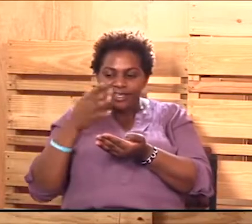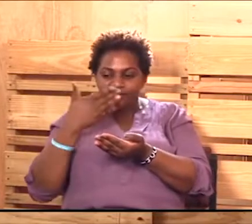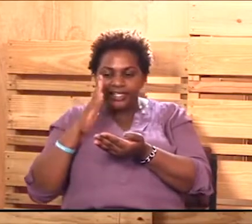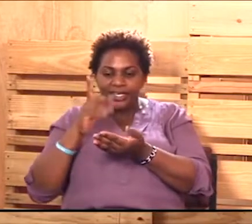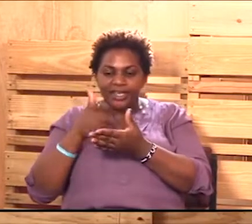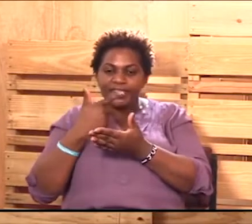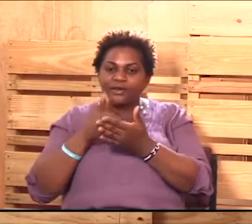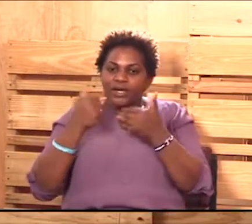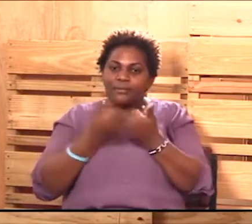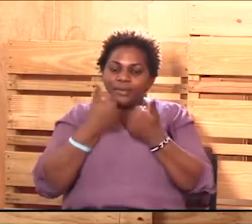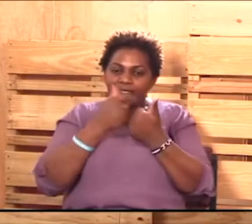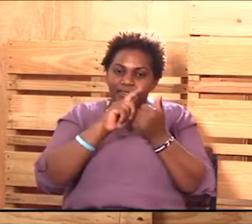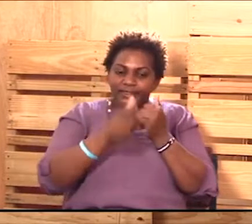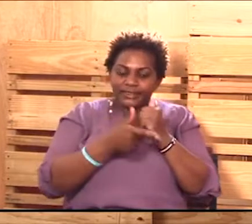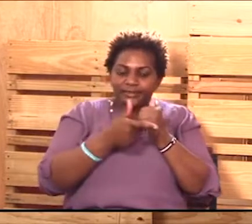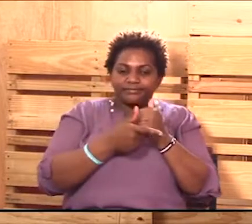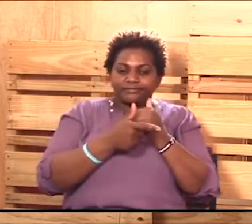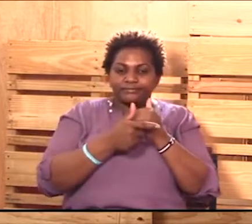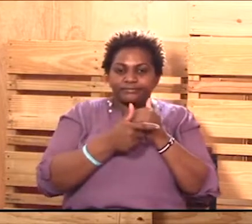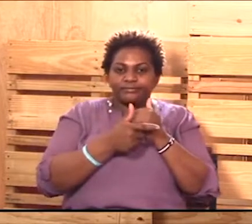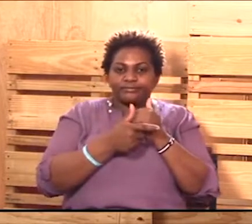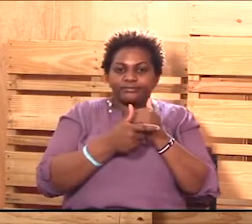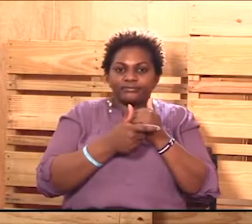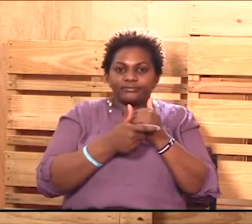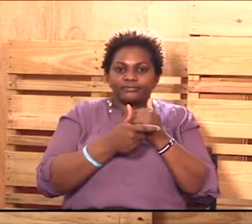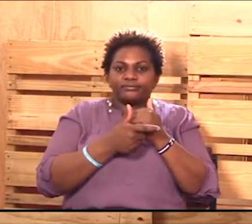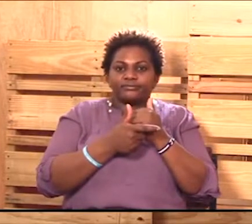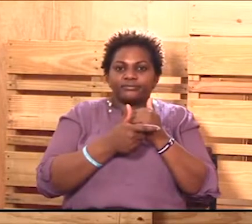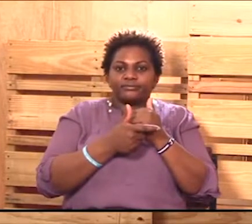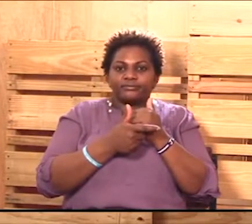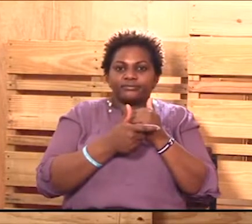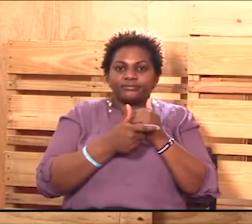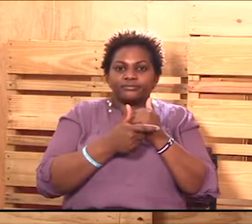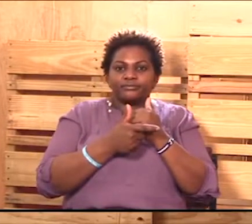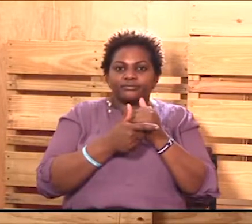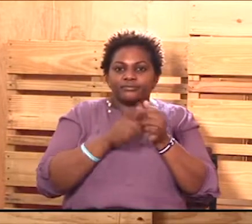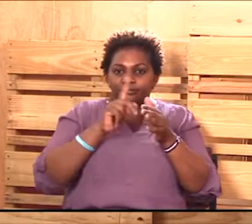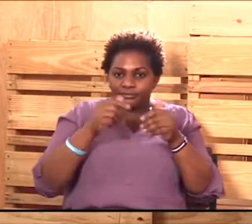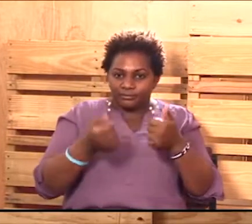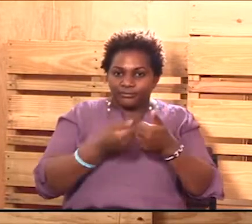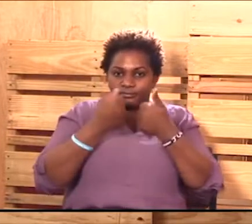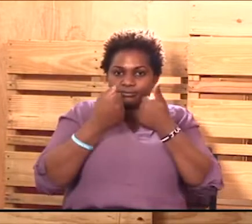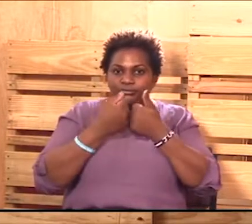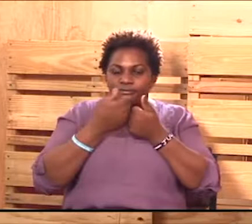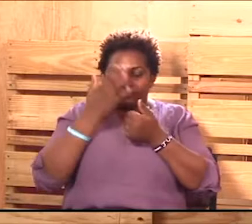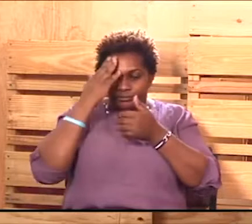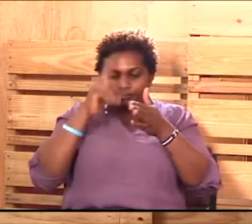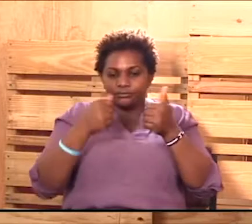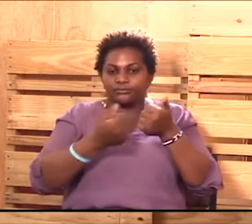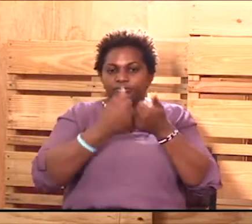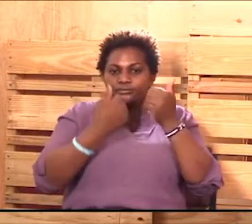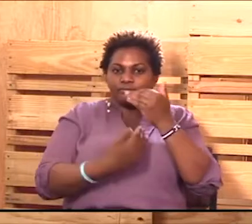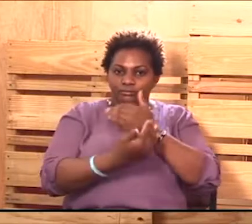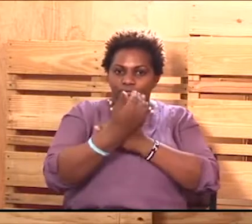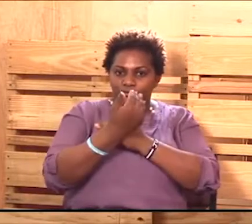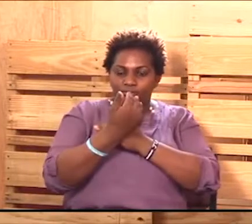decided to take more so that they can keep more for themselves. And what happened? Do you know what happened in the morning when